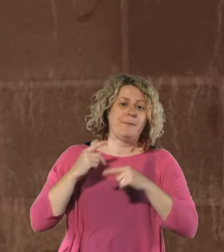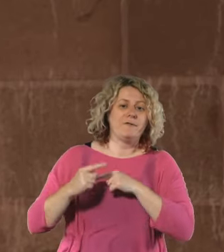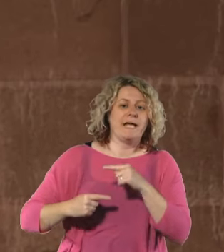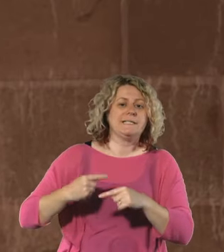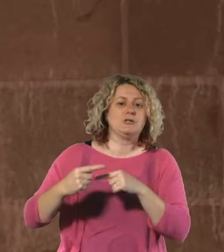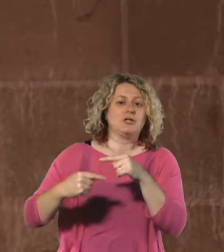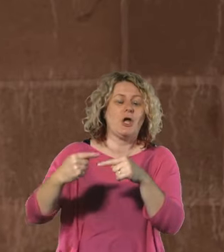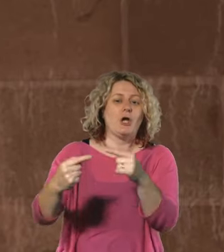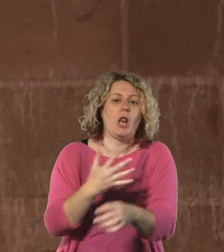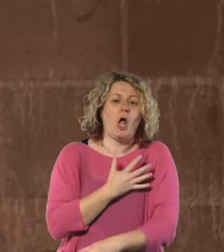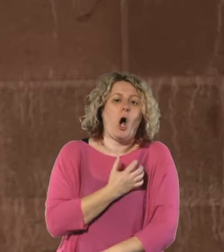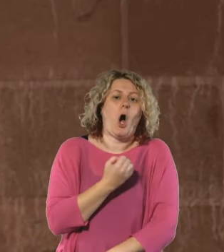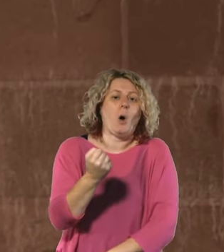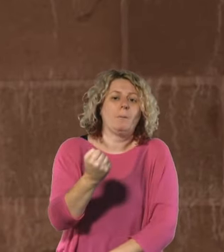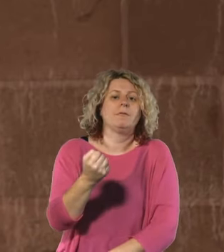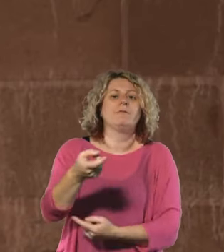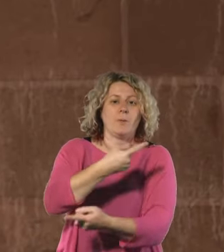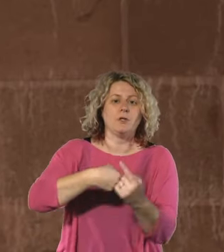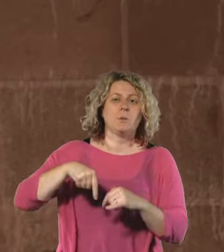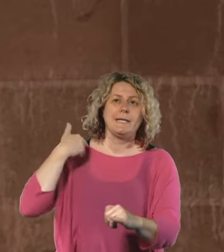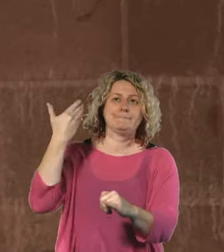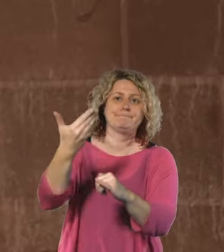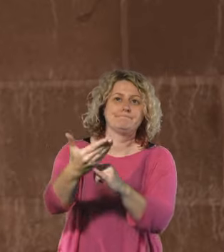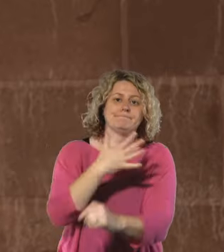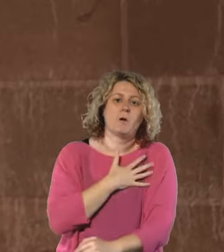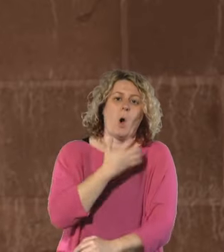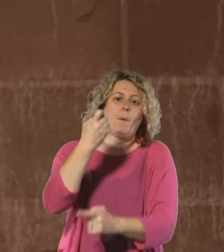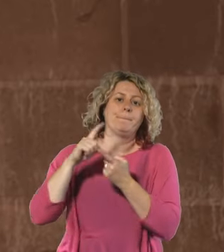we ultimately hope.